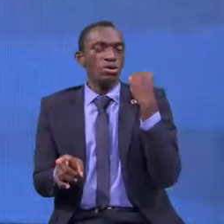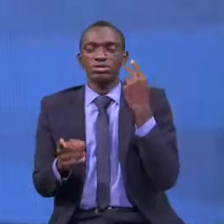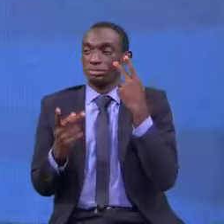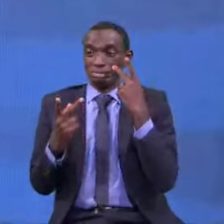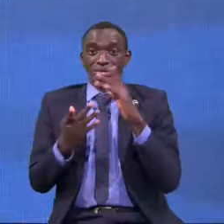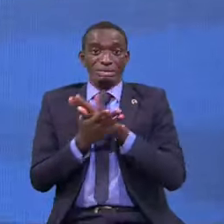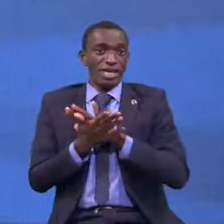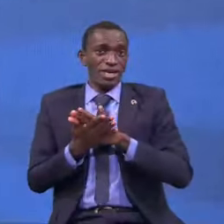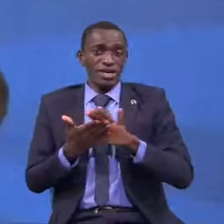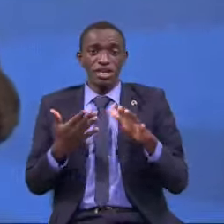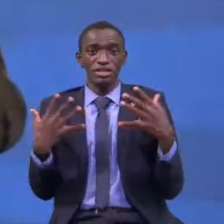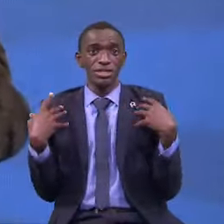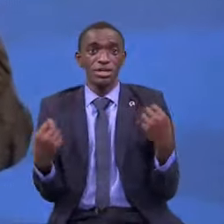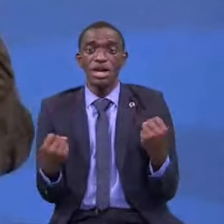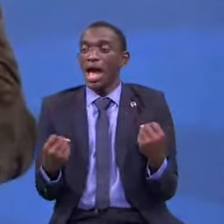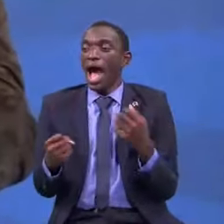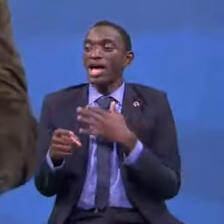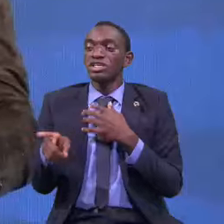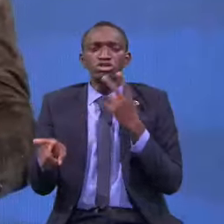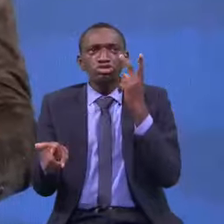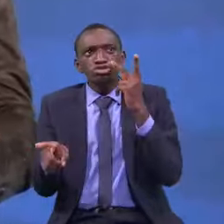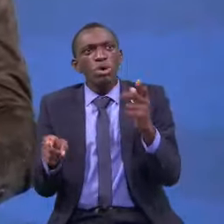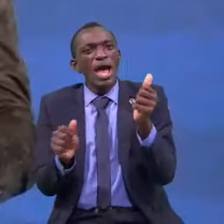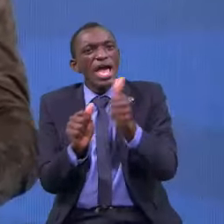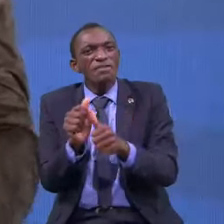saw every man clearly.